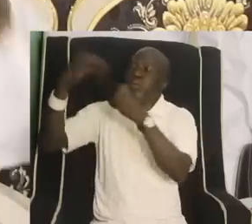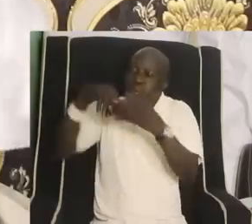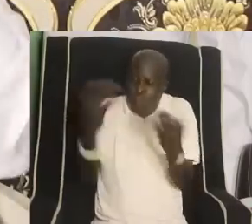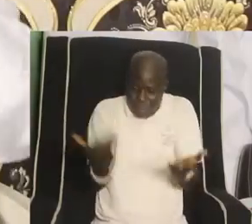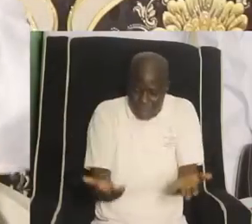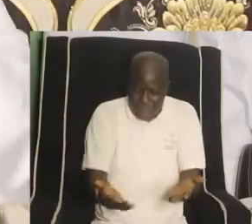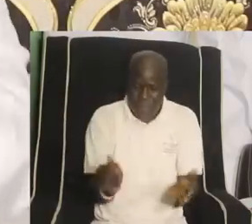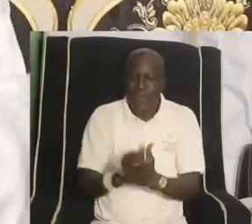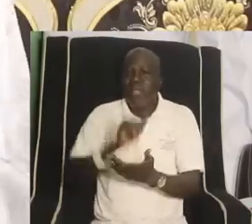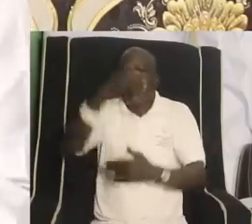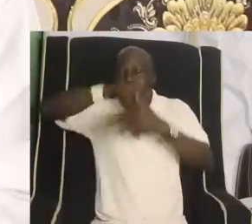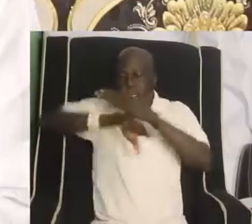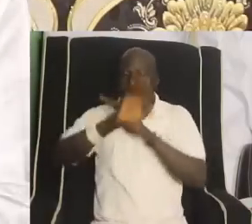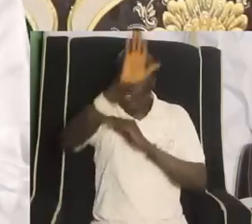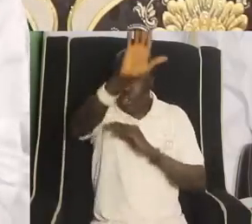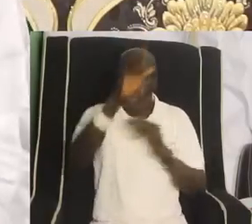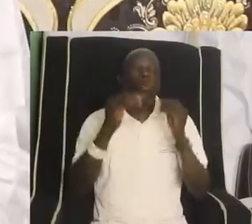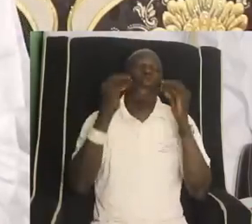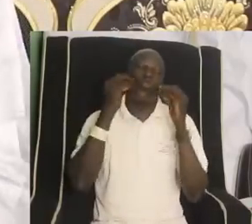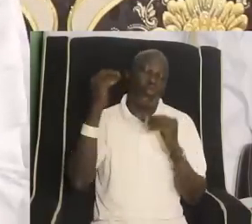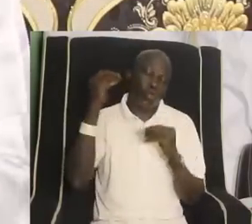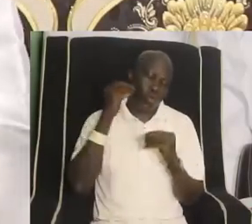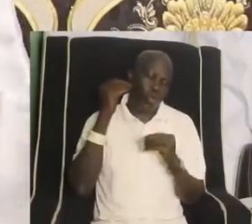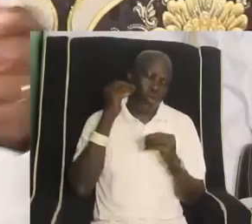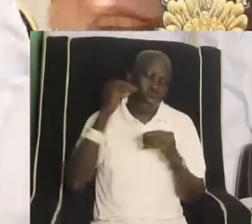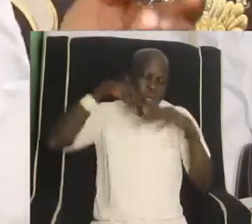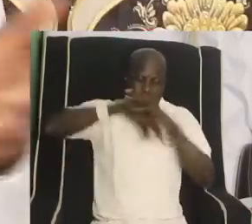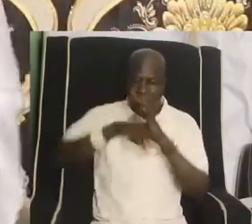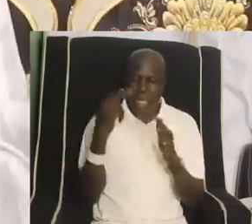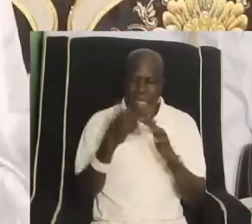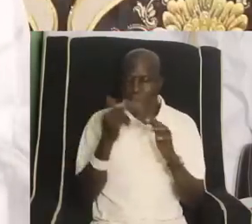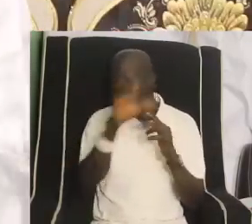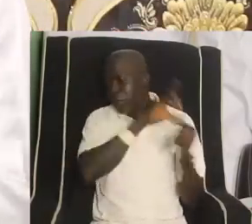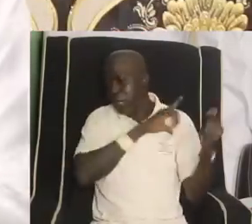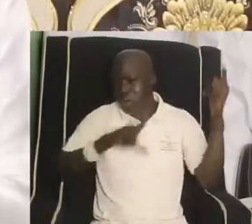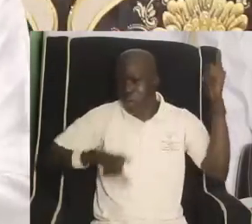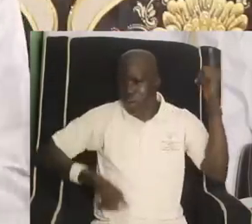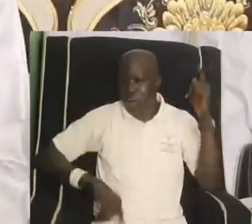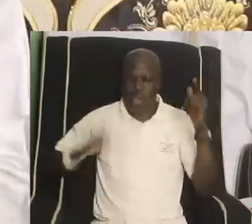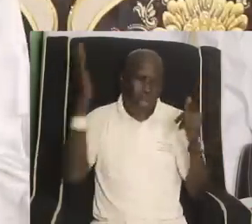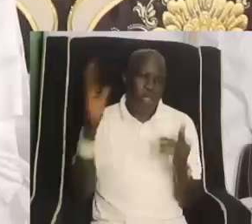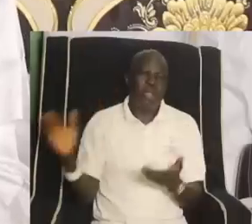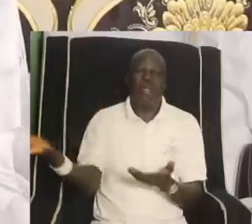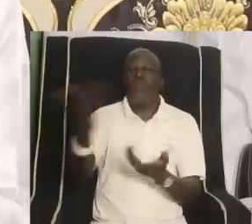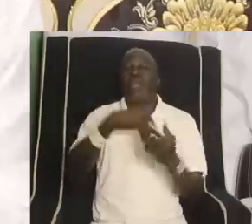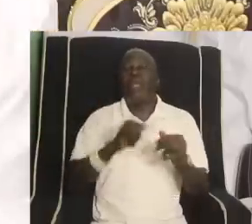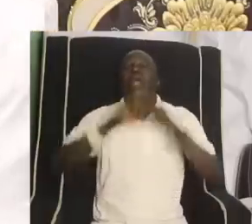will be present. Is the home that is there. In the name of the Lord.